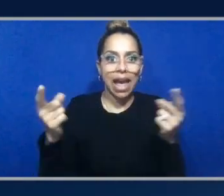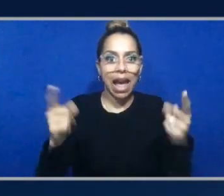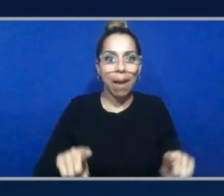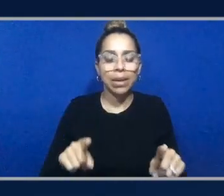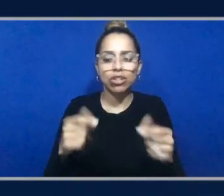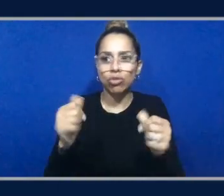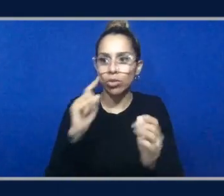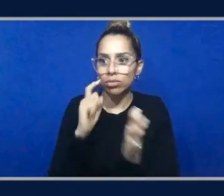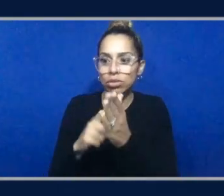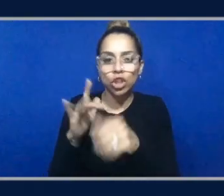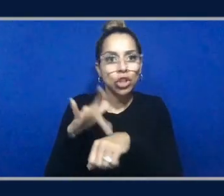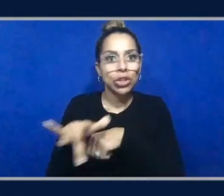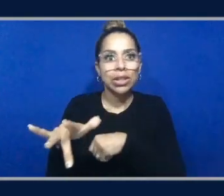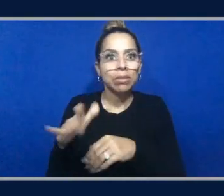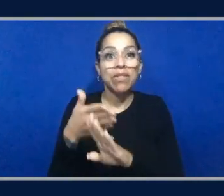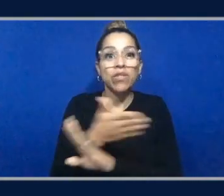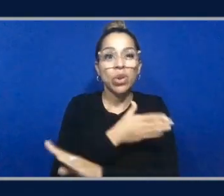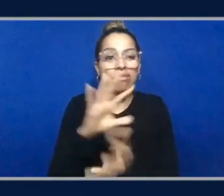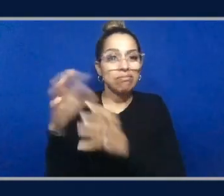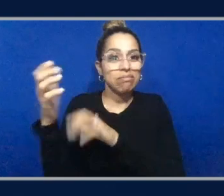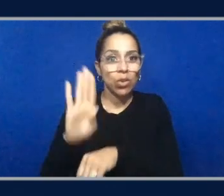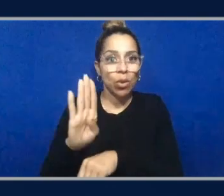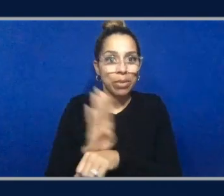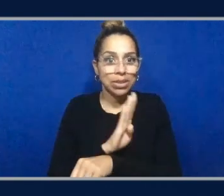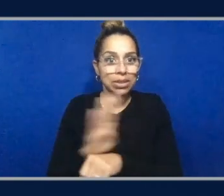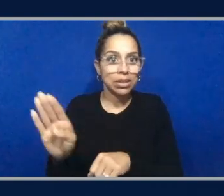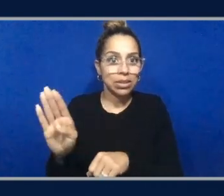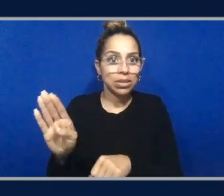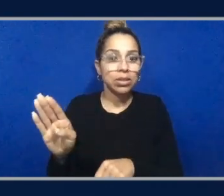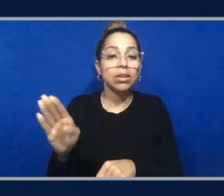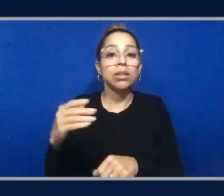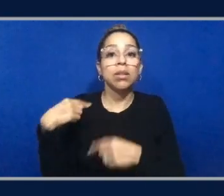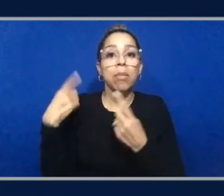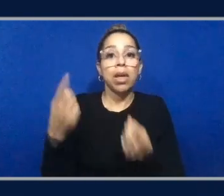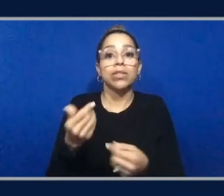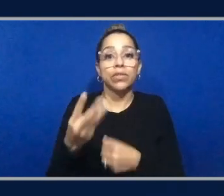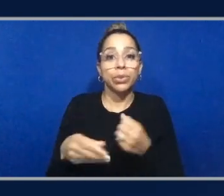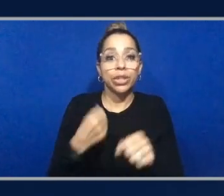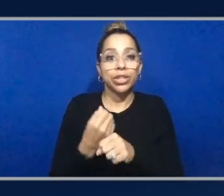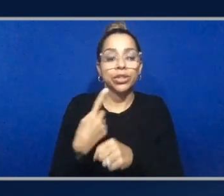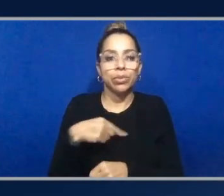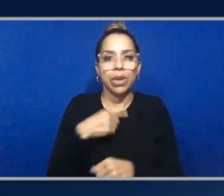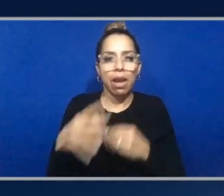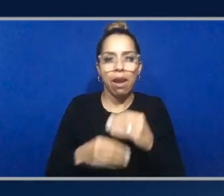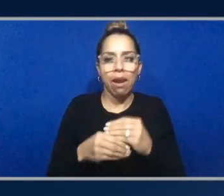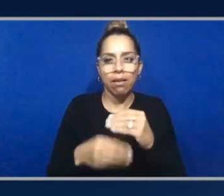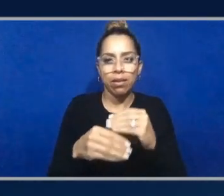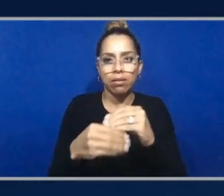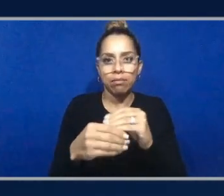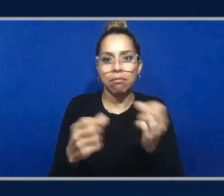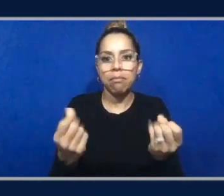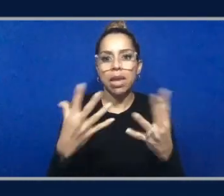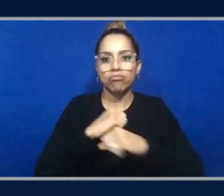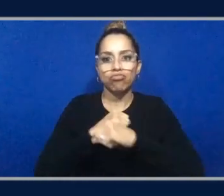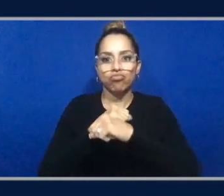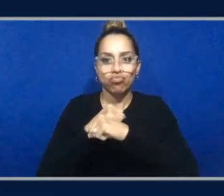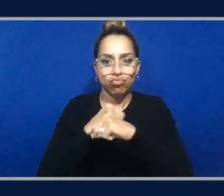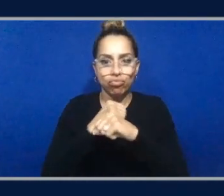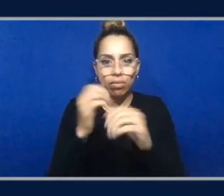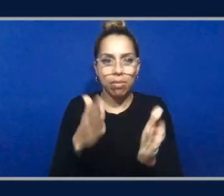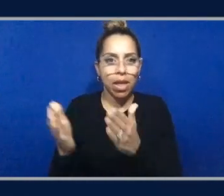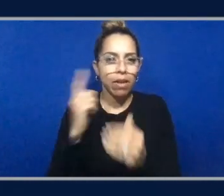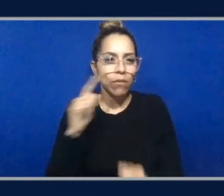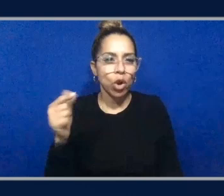business. And over the past several years, we added a lot of different protection plans for GuardDuty to help you detect